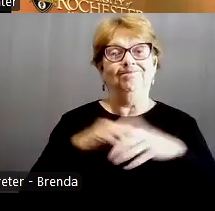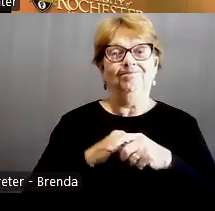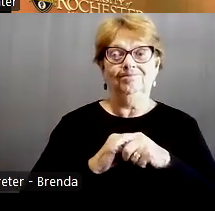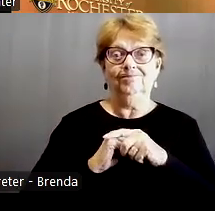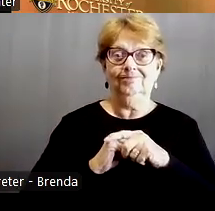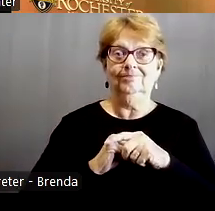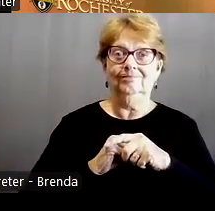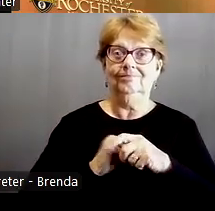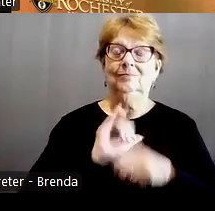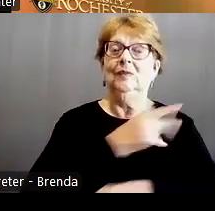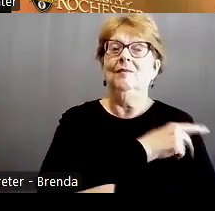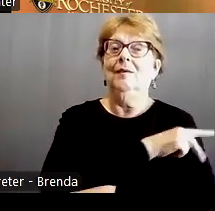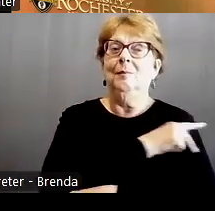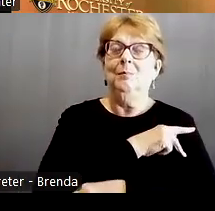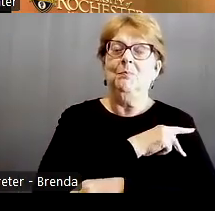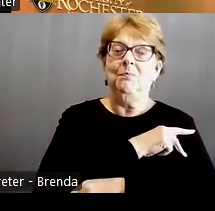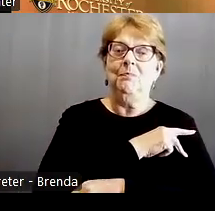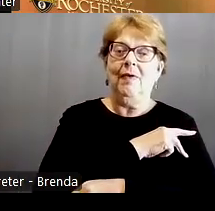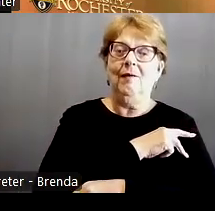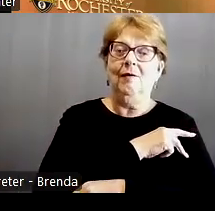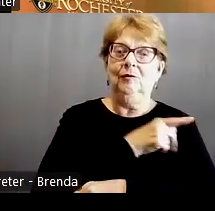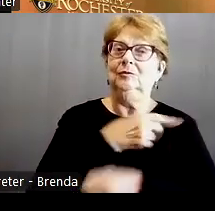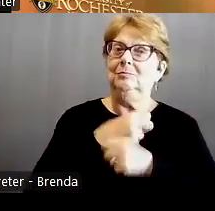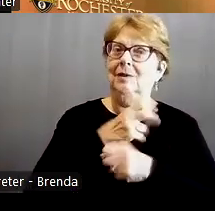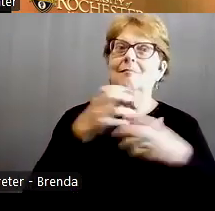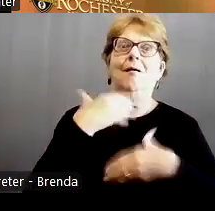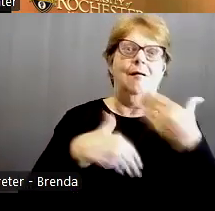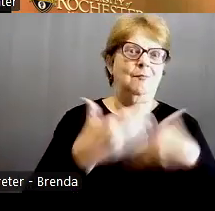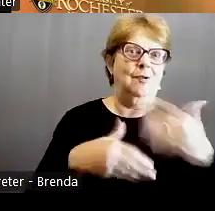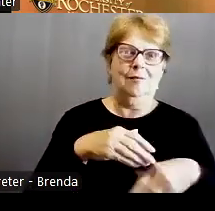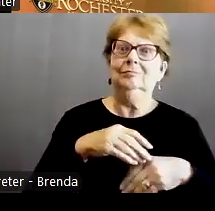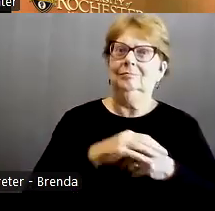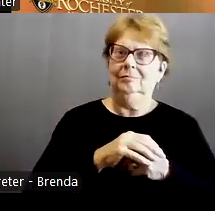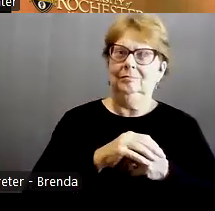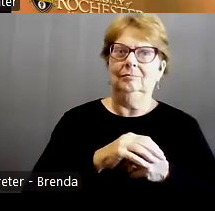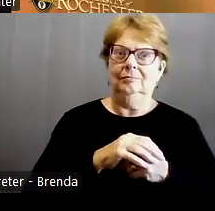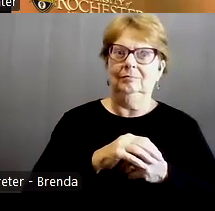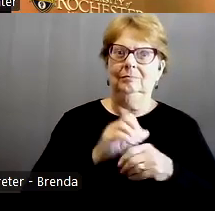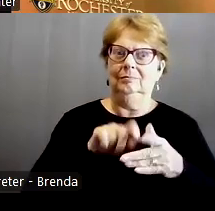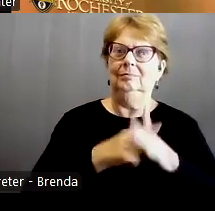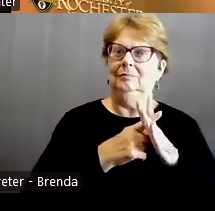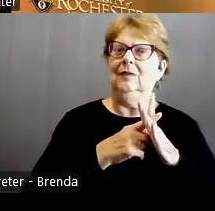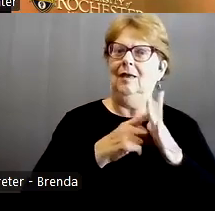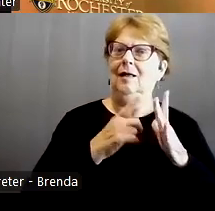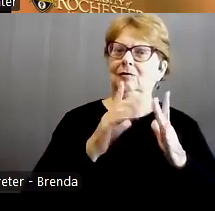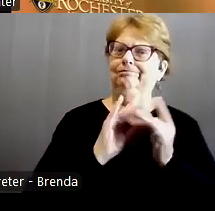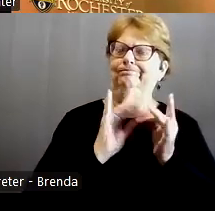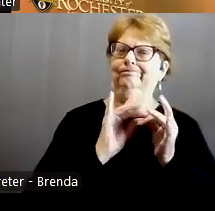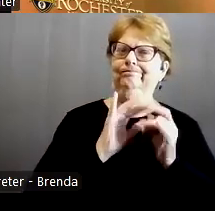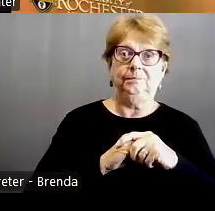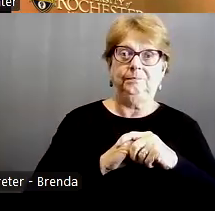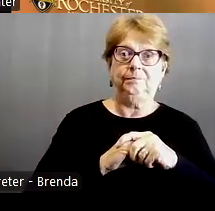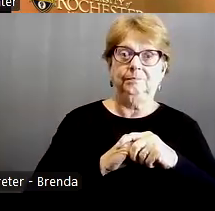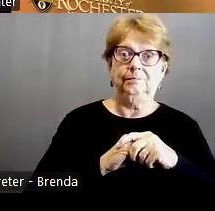The patient that was made a lot of progress in not having seizures and beginning to feel her feelings, and now she expresses some grief about where she's been in her life